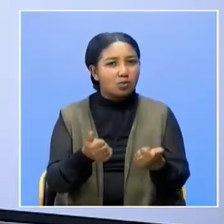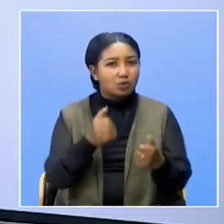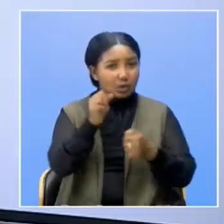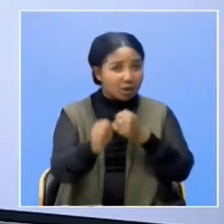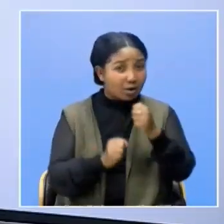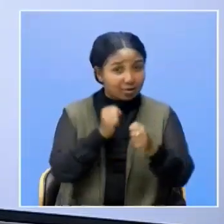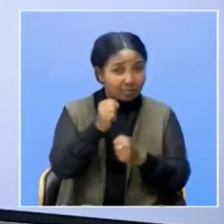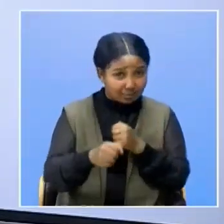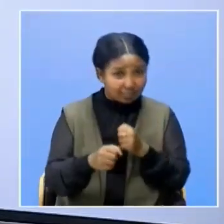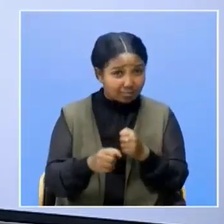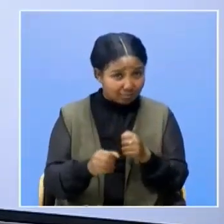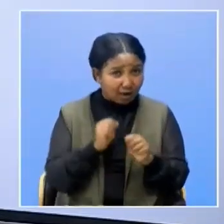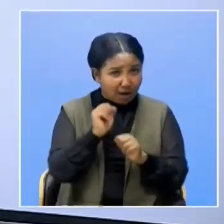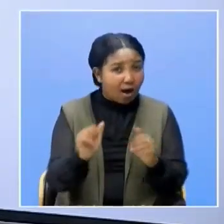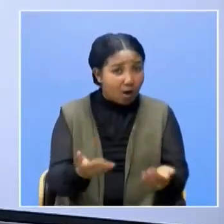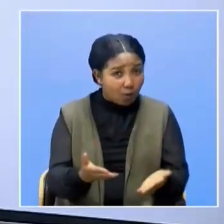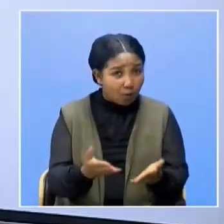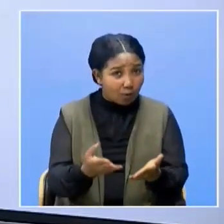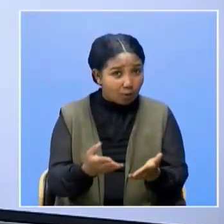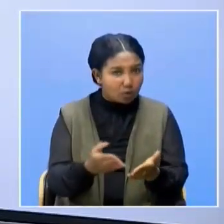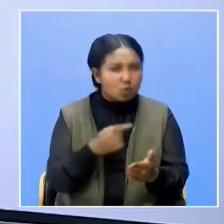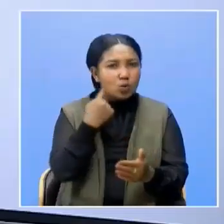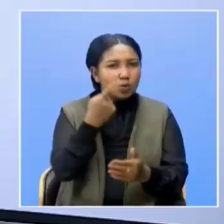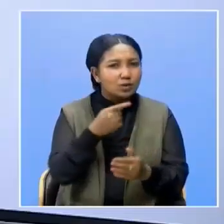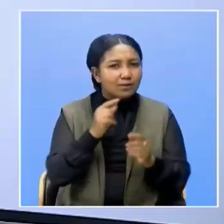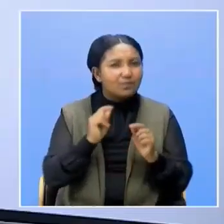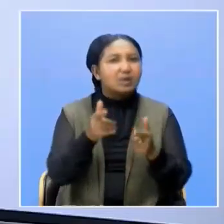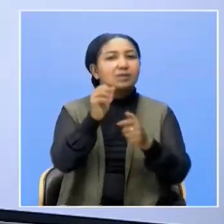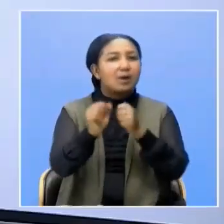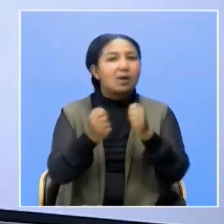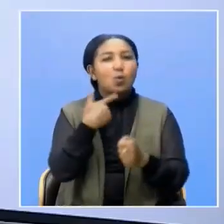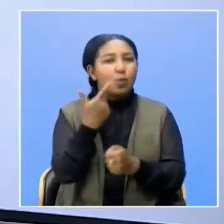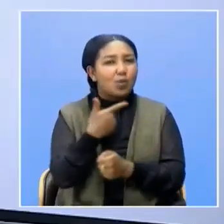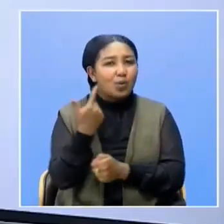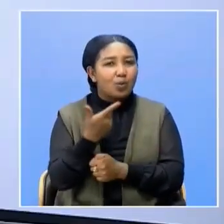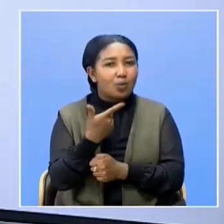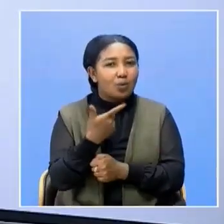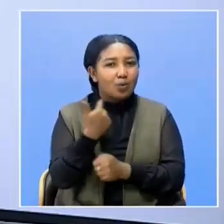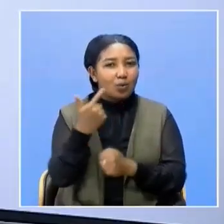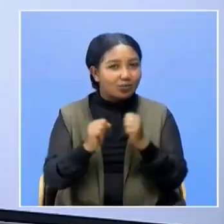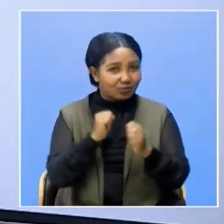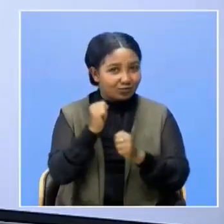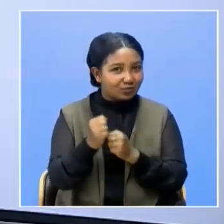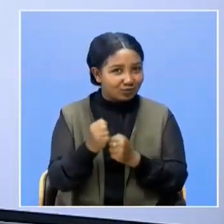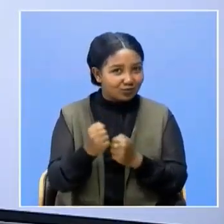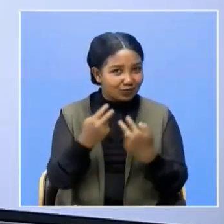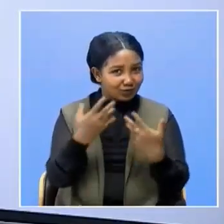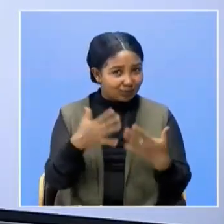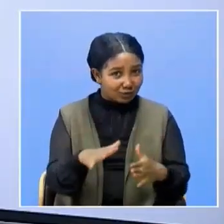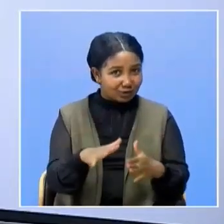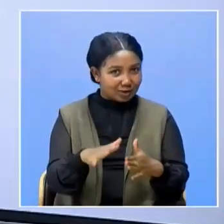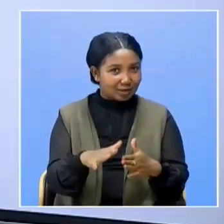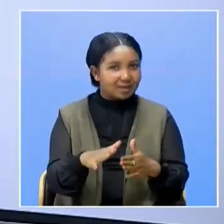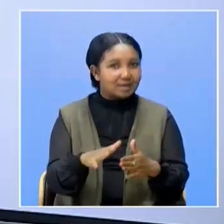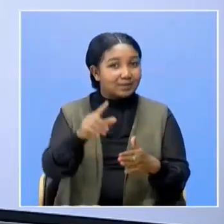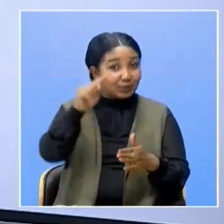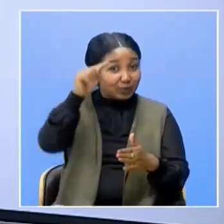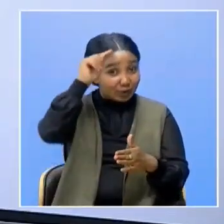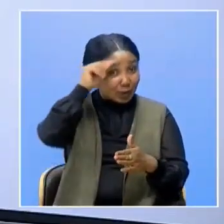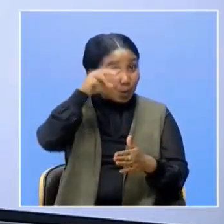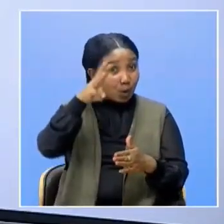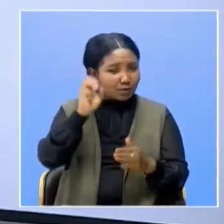you remember how they were running? Who was the fastest runner? Yes? We heard what? Yes, Tim